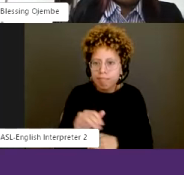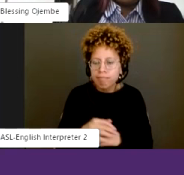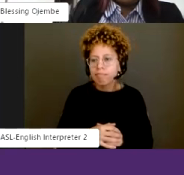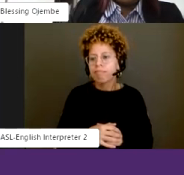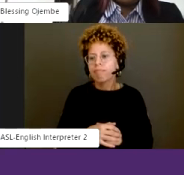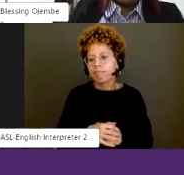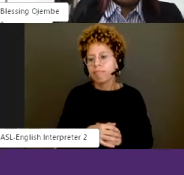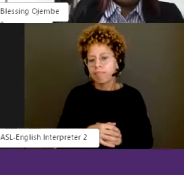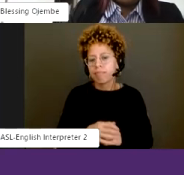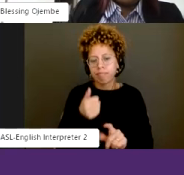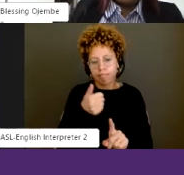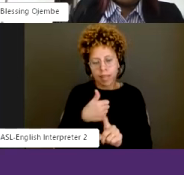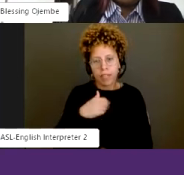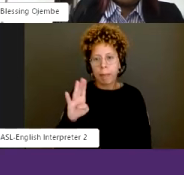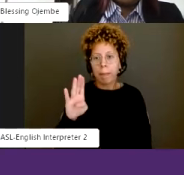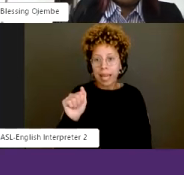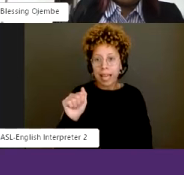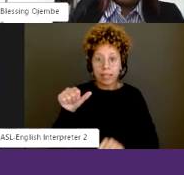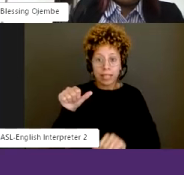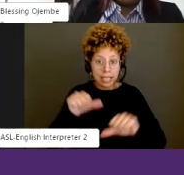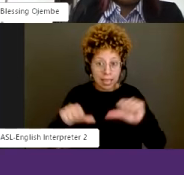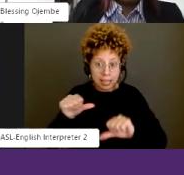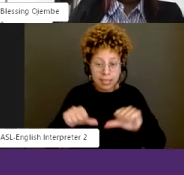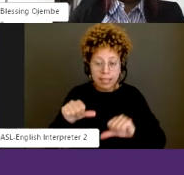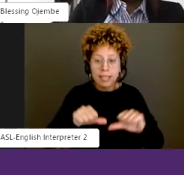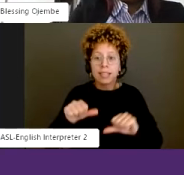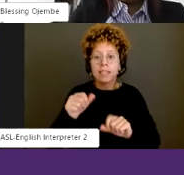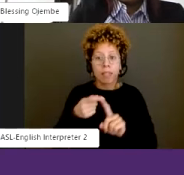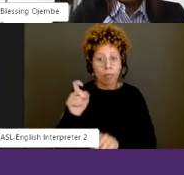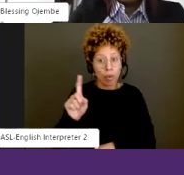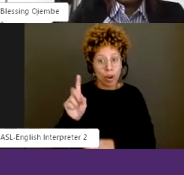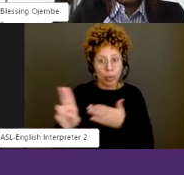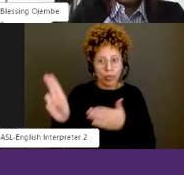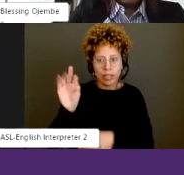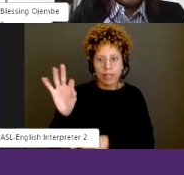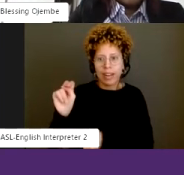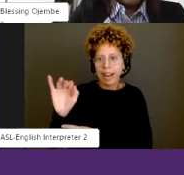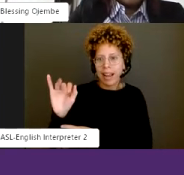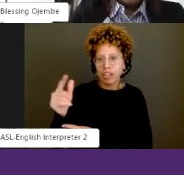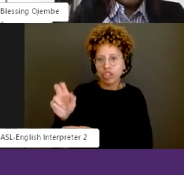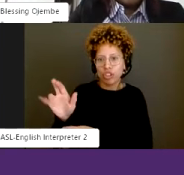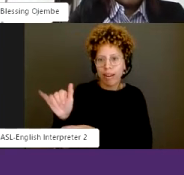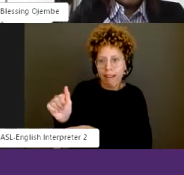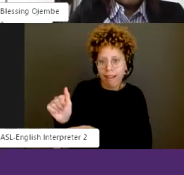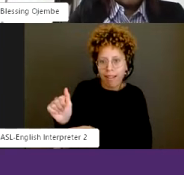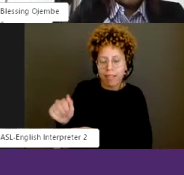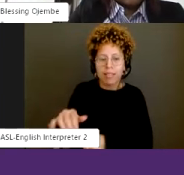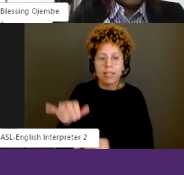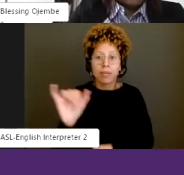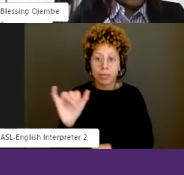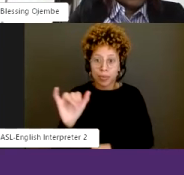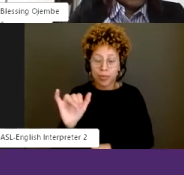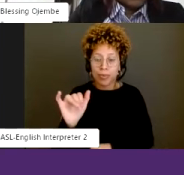She has a Bachelor of Science from the University of Nigeria, as well as